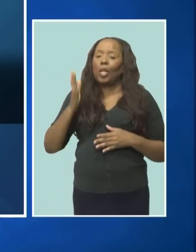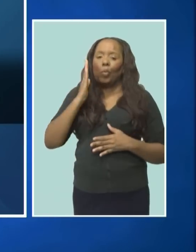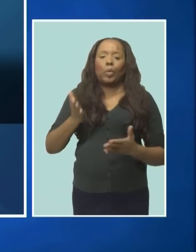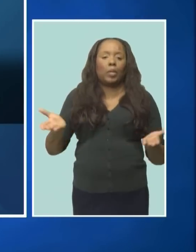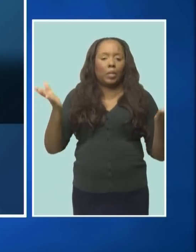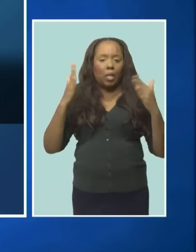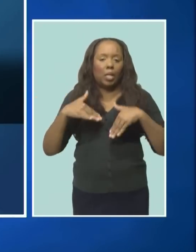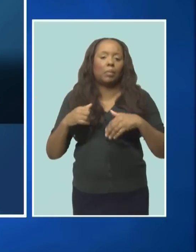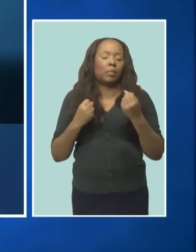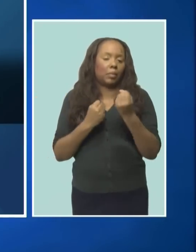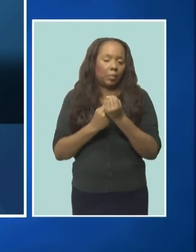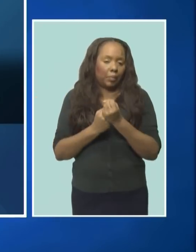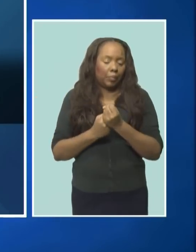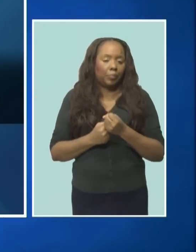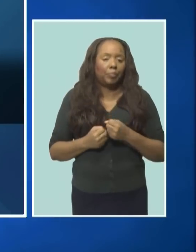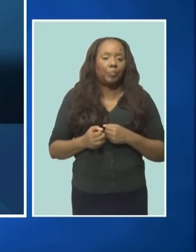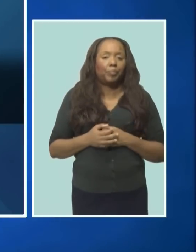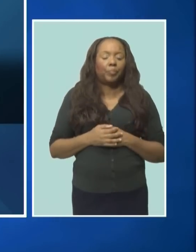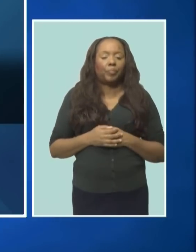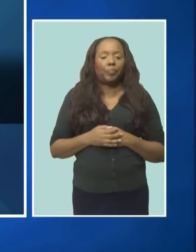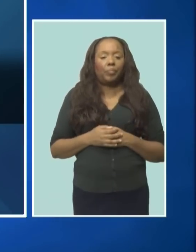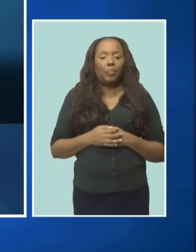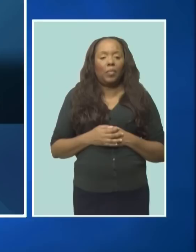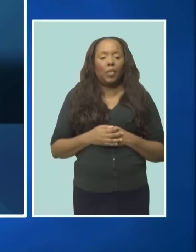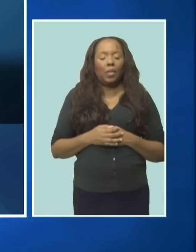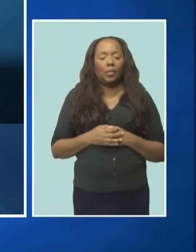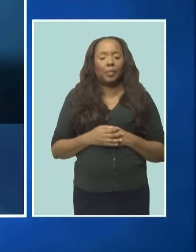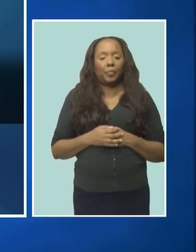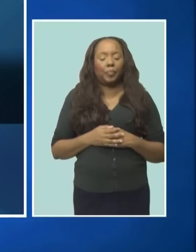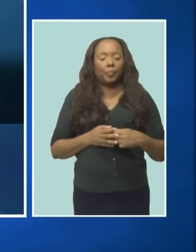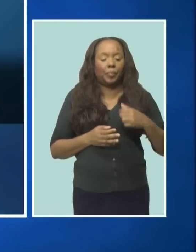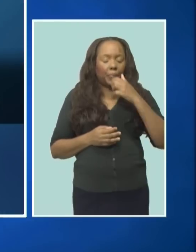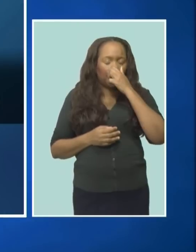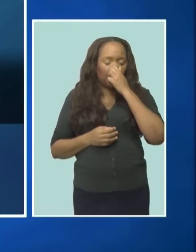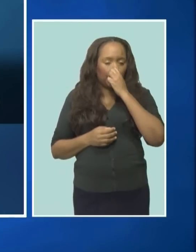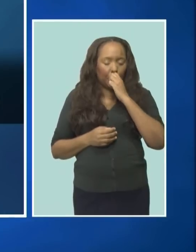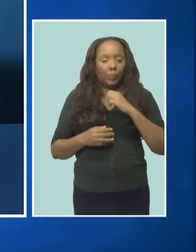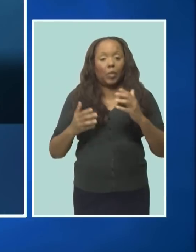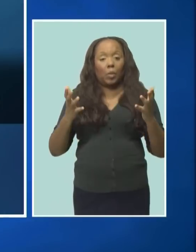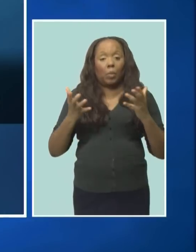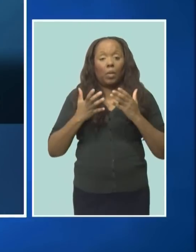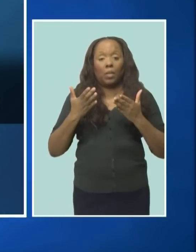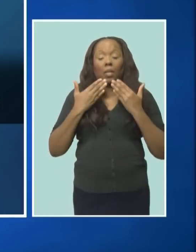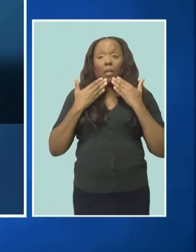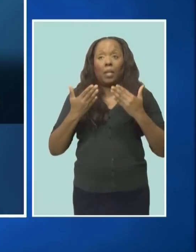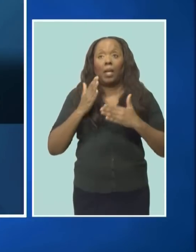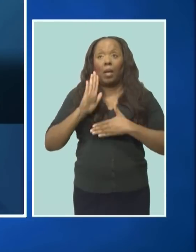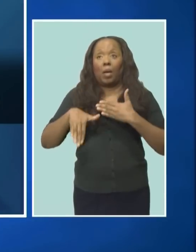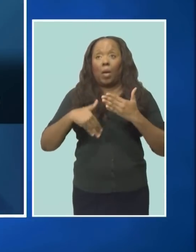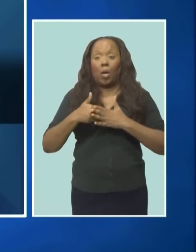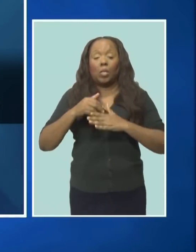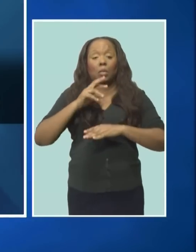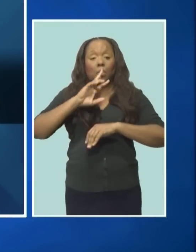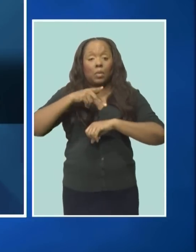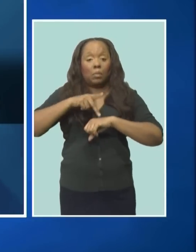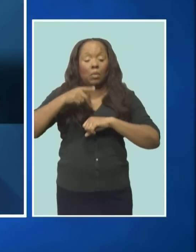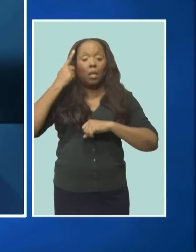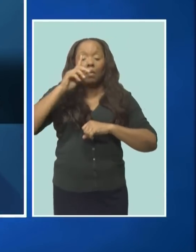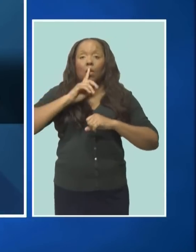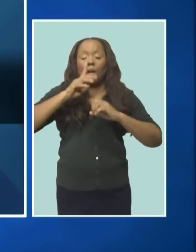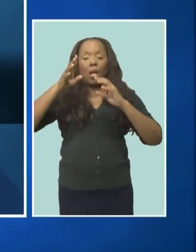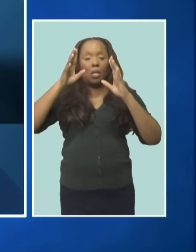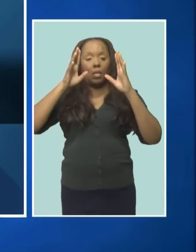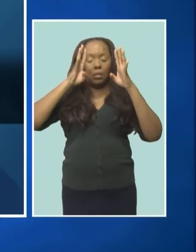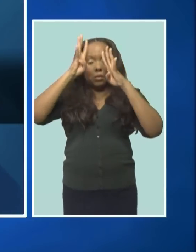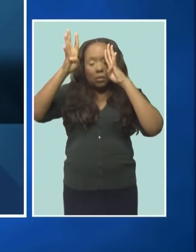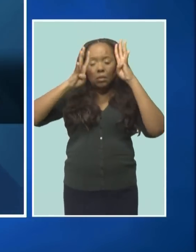come to our aid. I also take this opportunity to thank our principals for their creative management